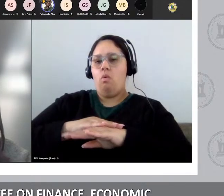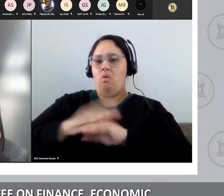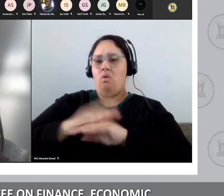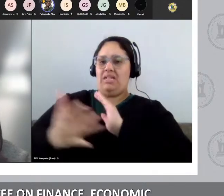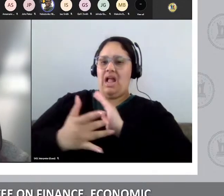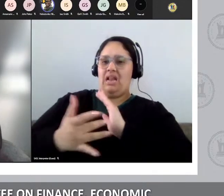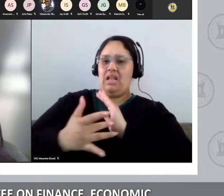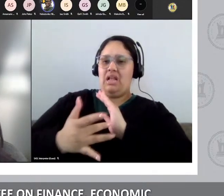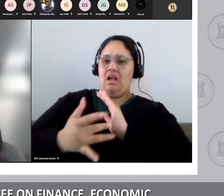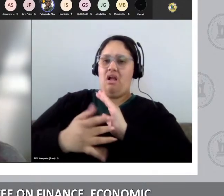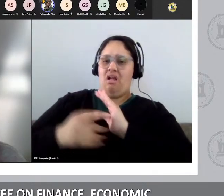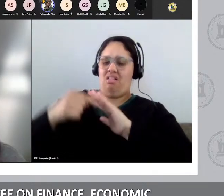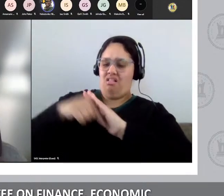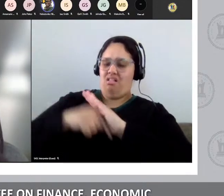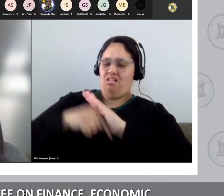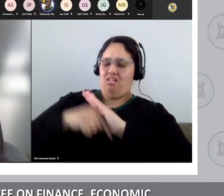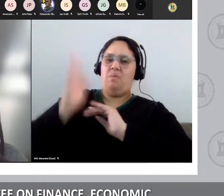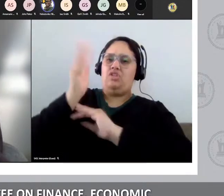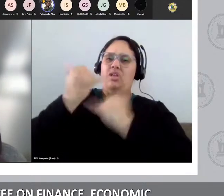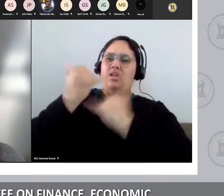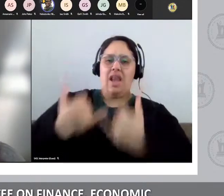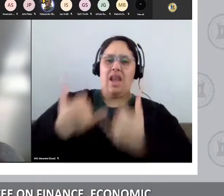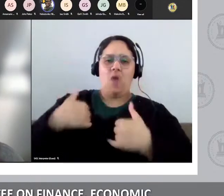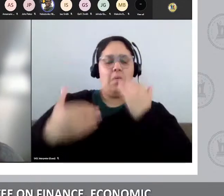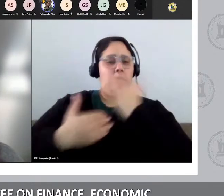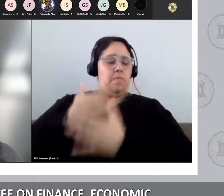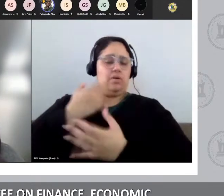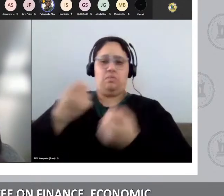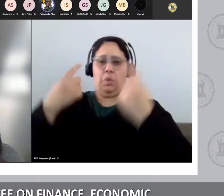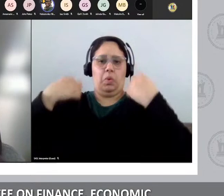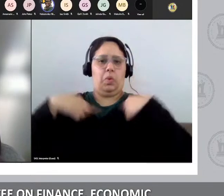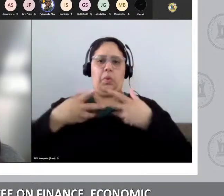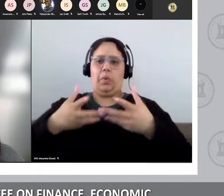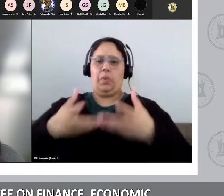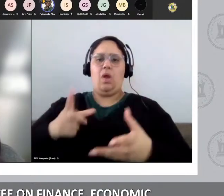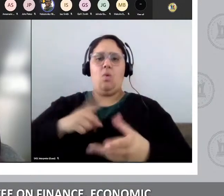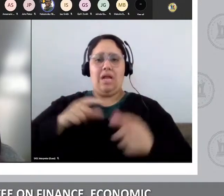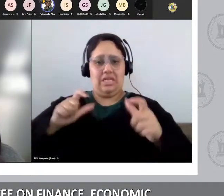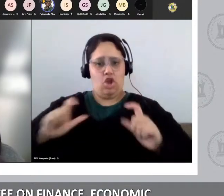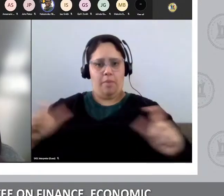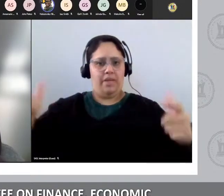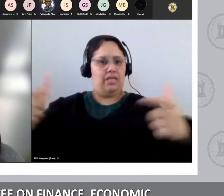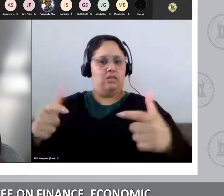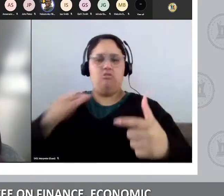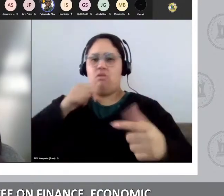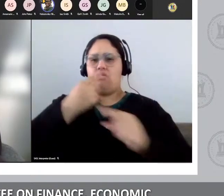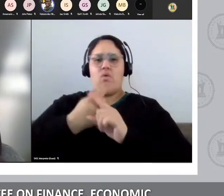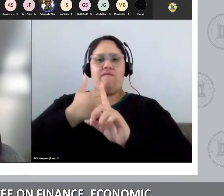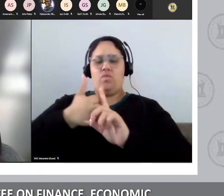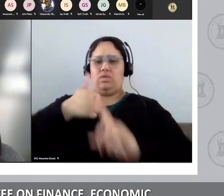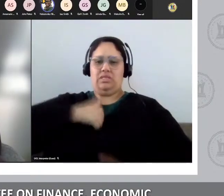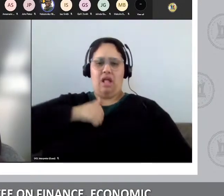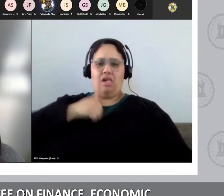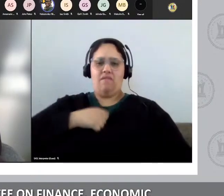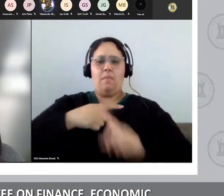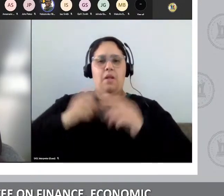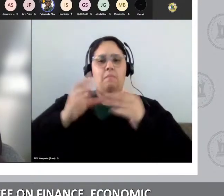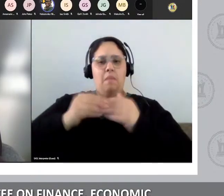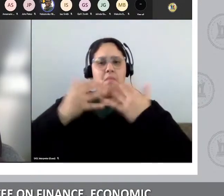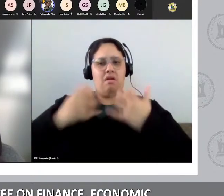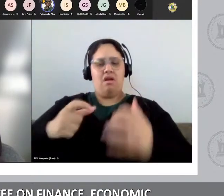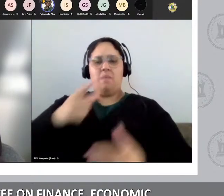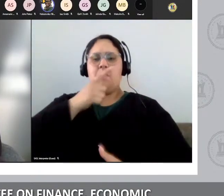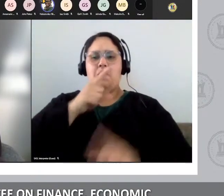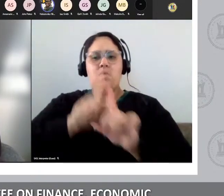technical presentation that then would miss people, because these are committees that are not only for ourselves, but also for members of the